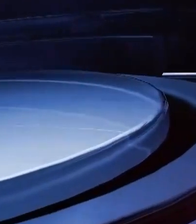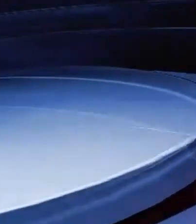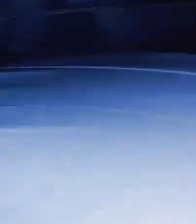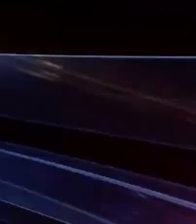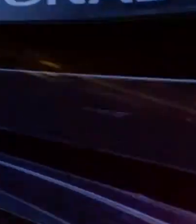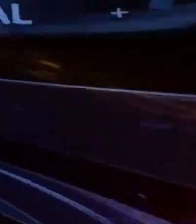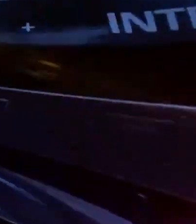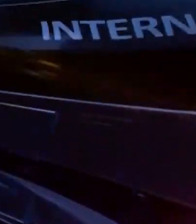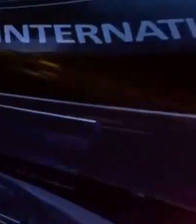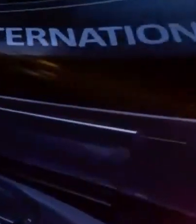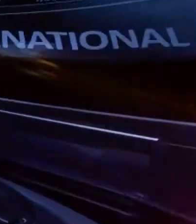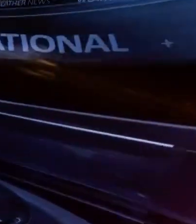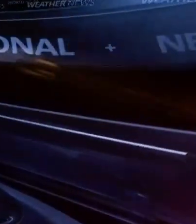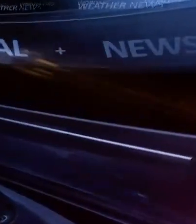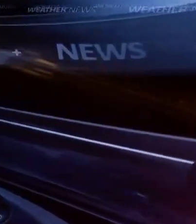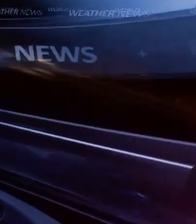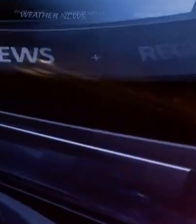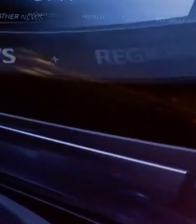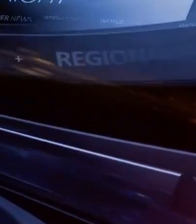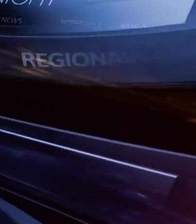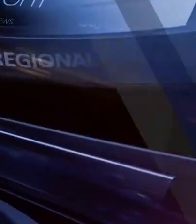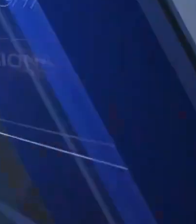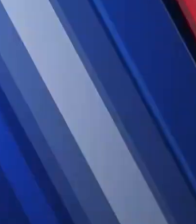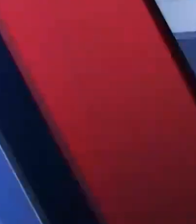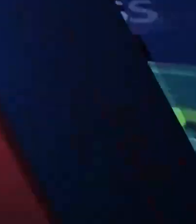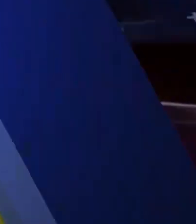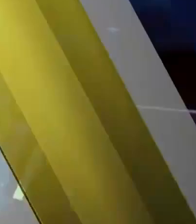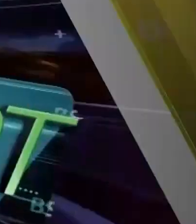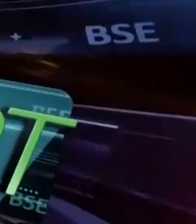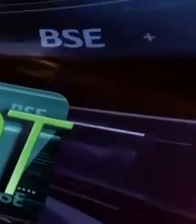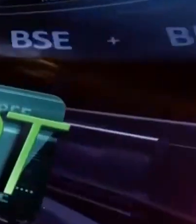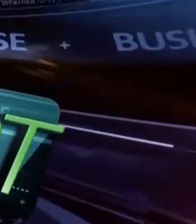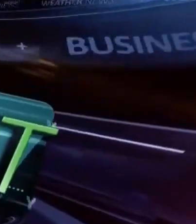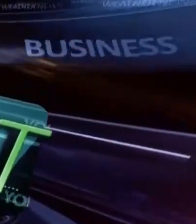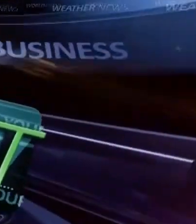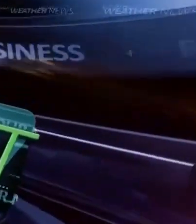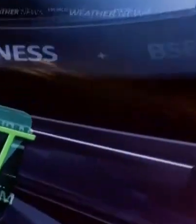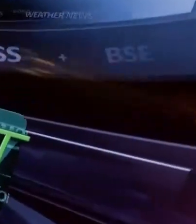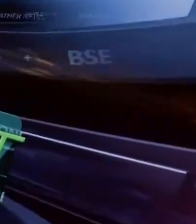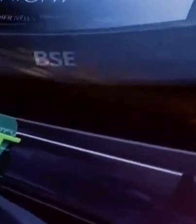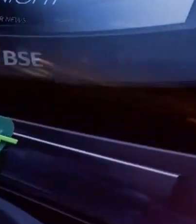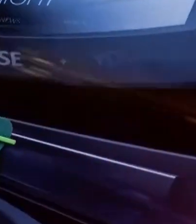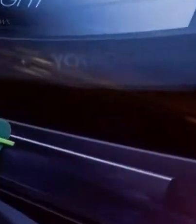Security Service. More than a contribution, it's your lifeline.